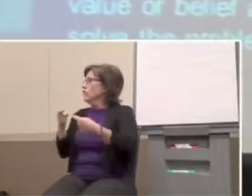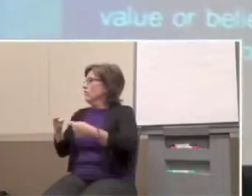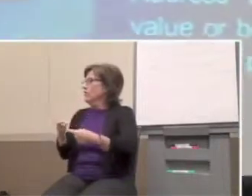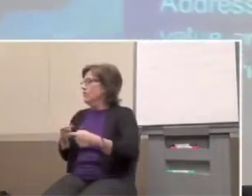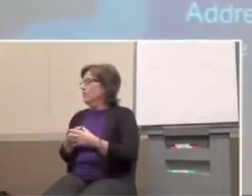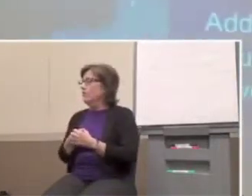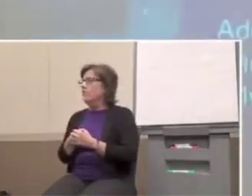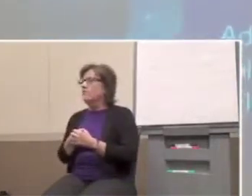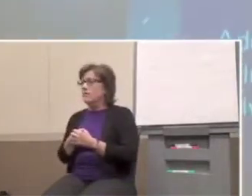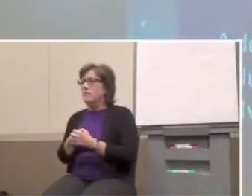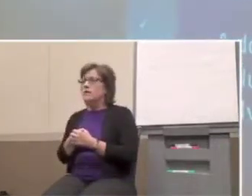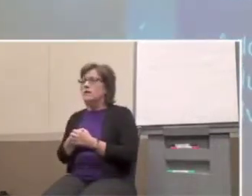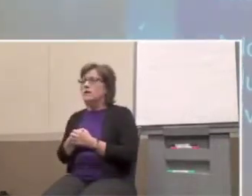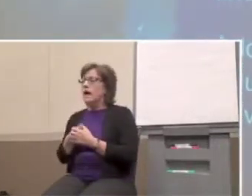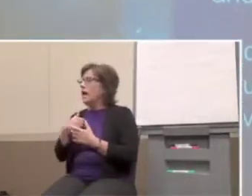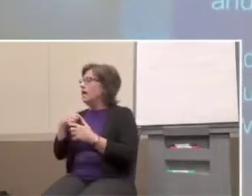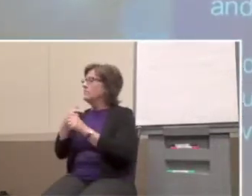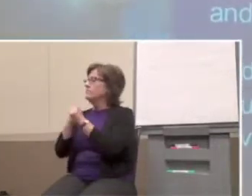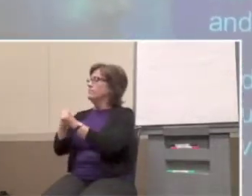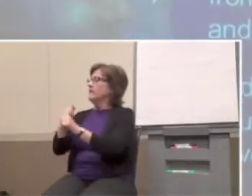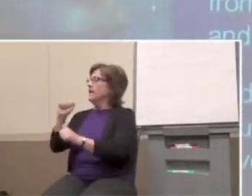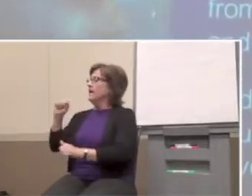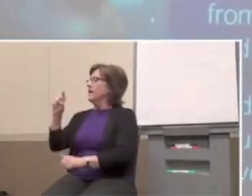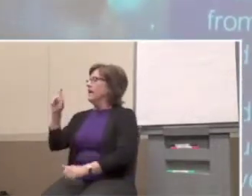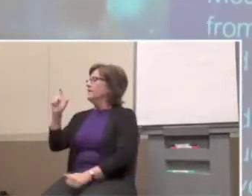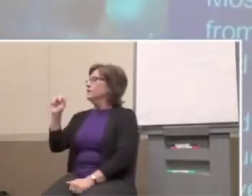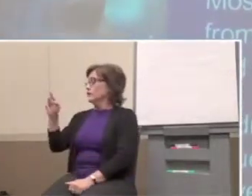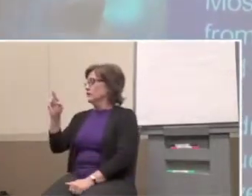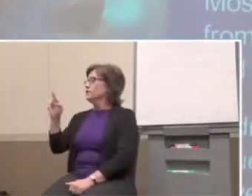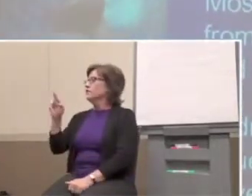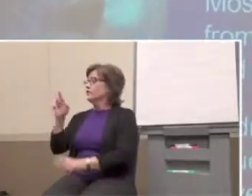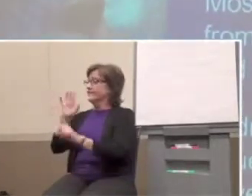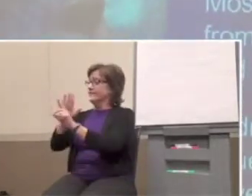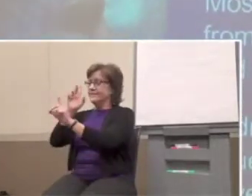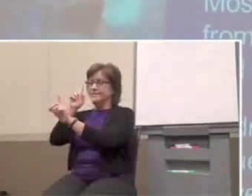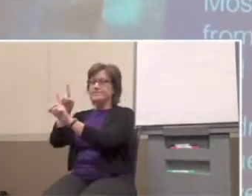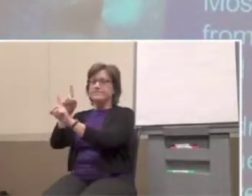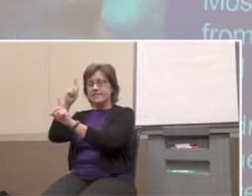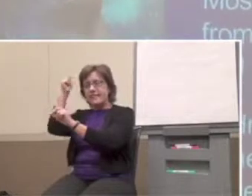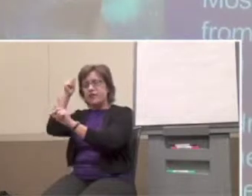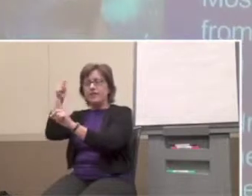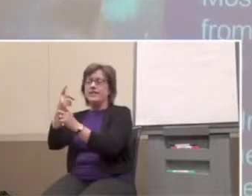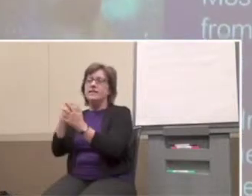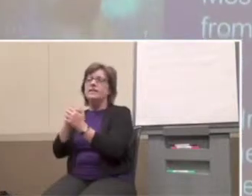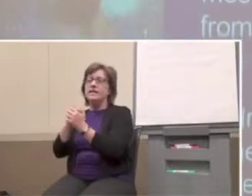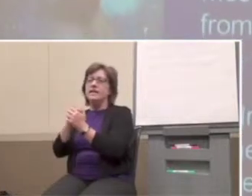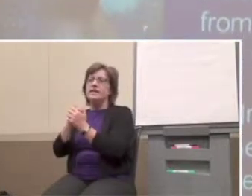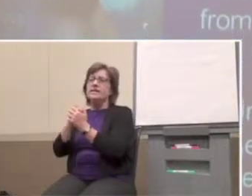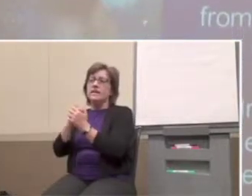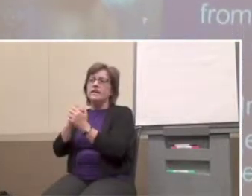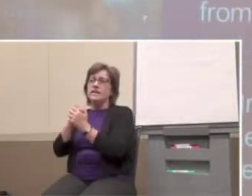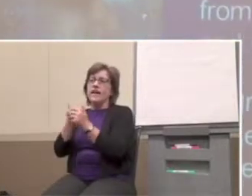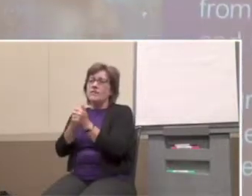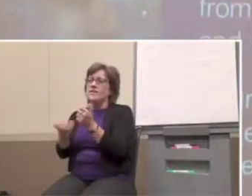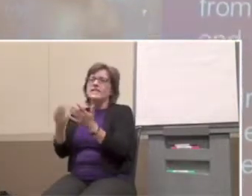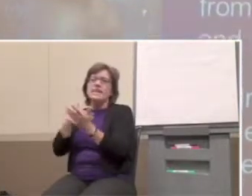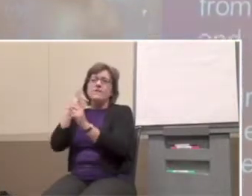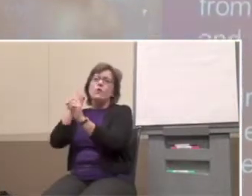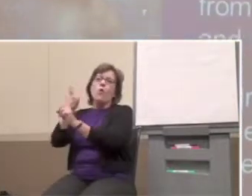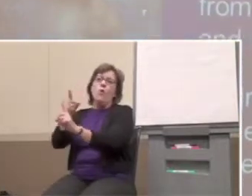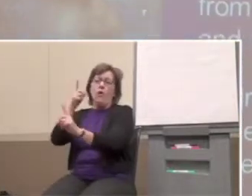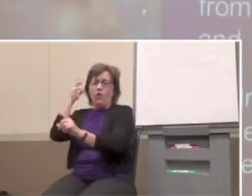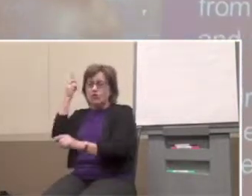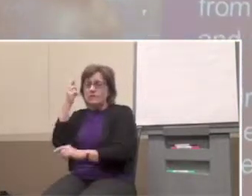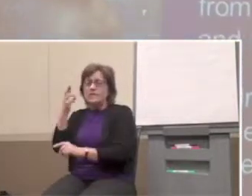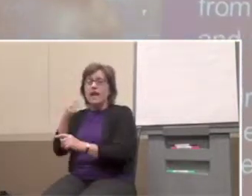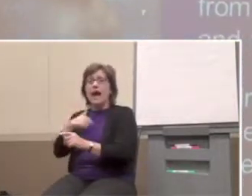I come from the perspective that all behavior has some type of goal or purpose. And I believe, in my heart, I believe that that